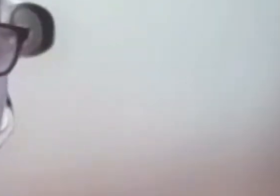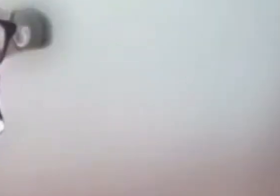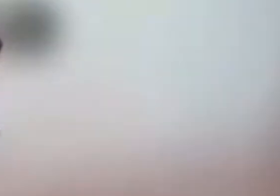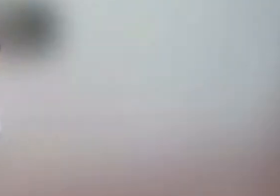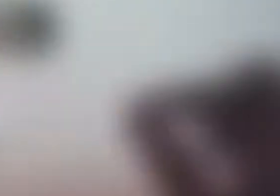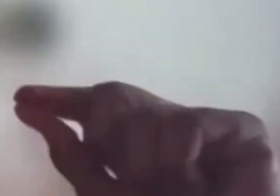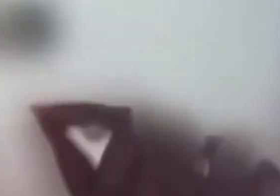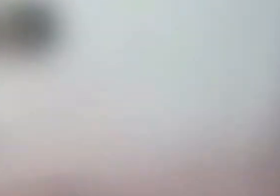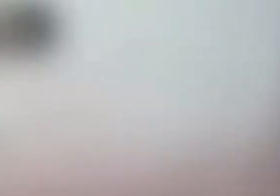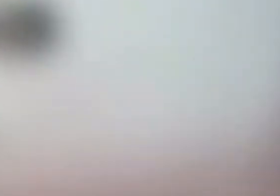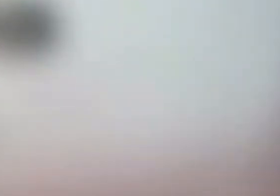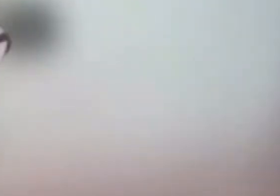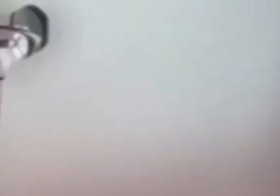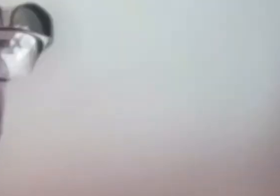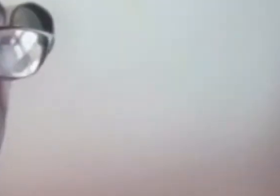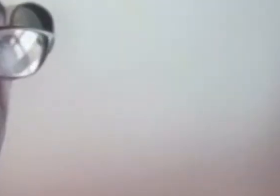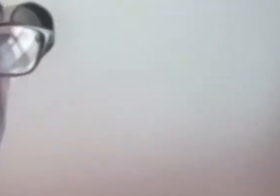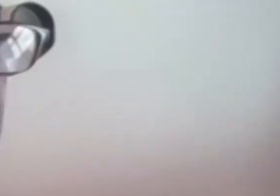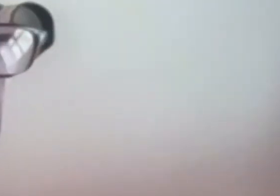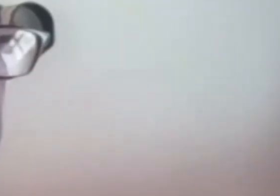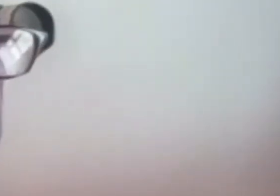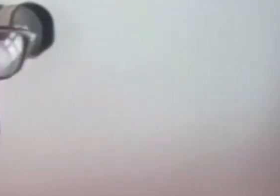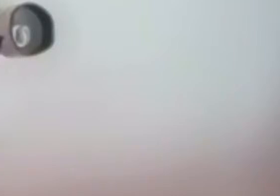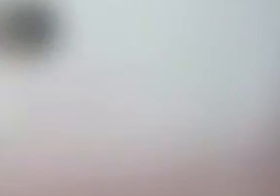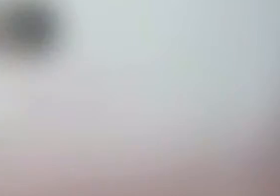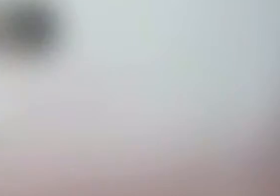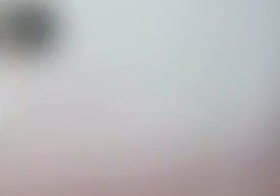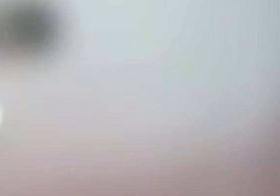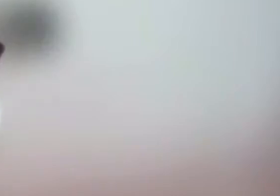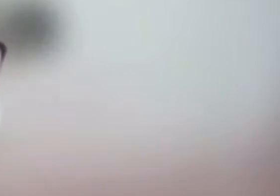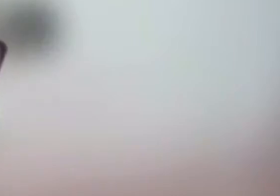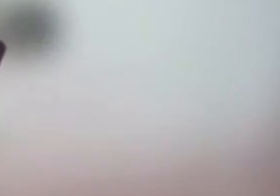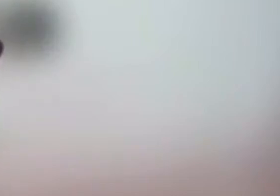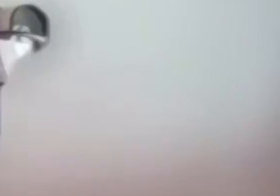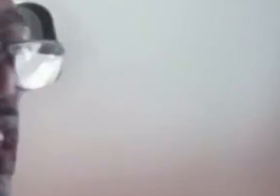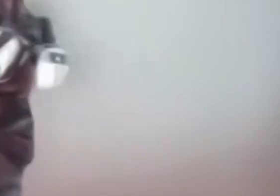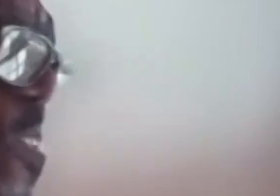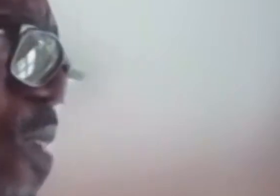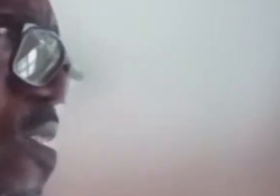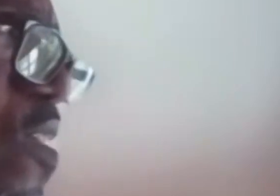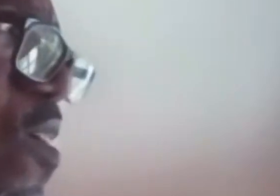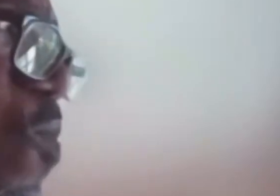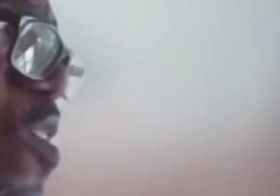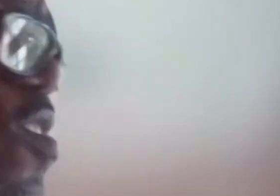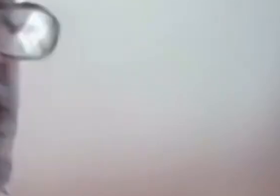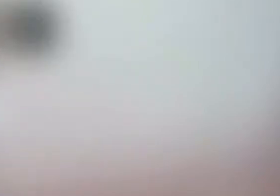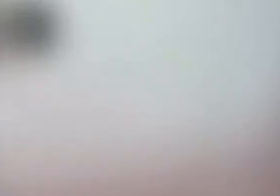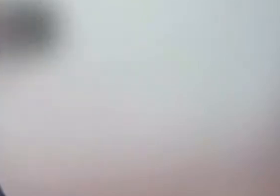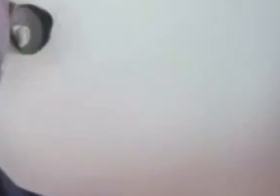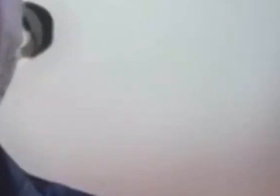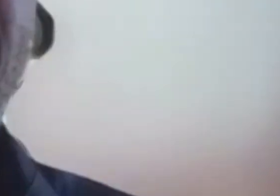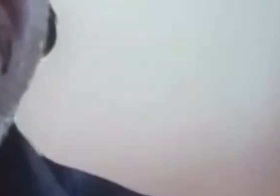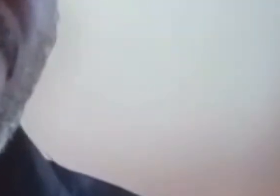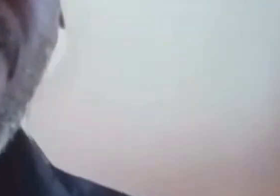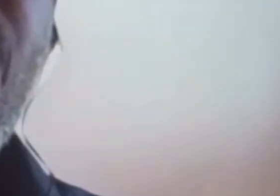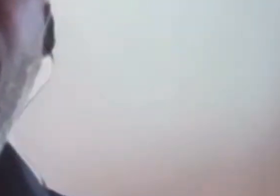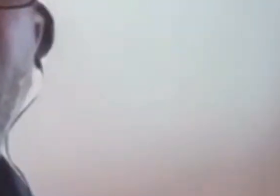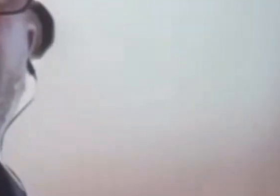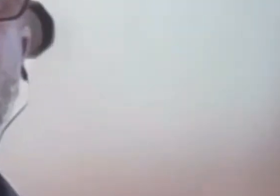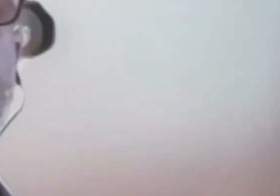So I want to say this clearly. I'm trying to remember which US president it was said, read my